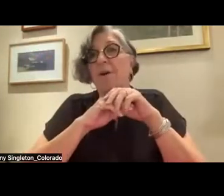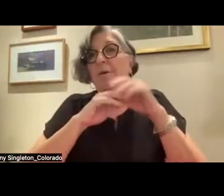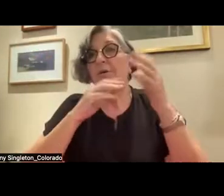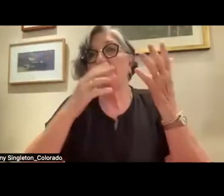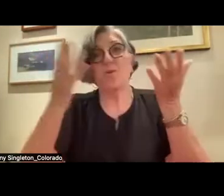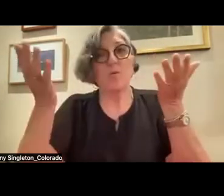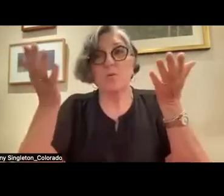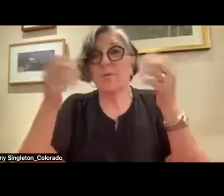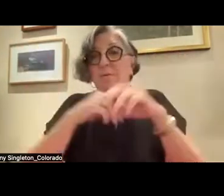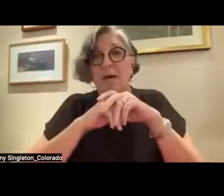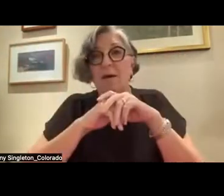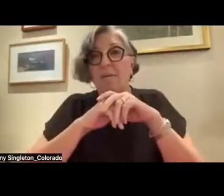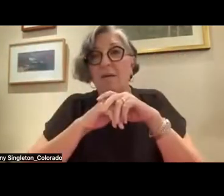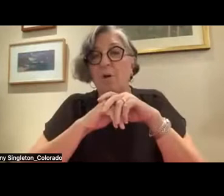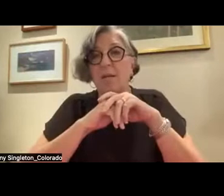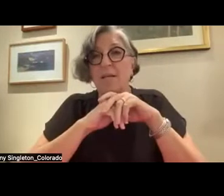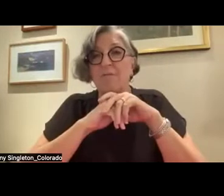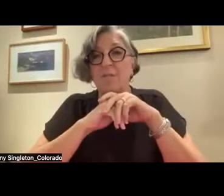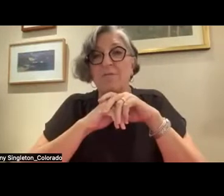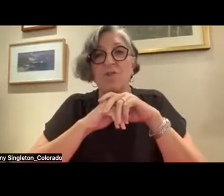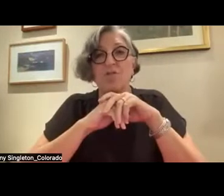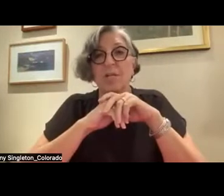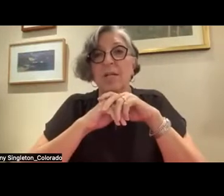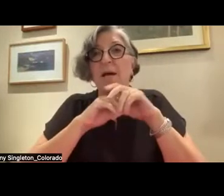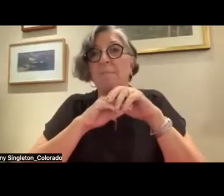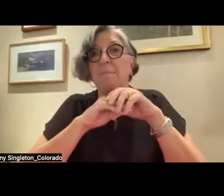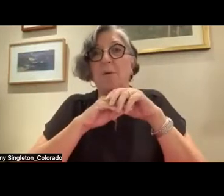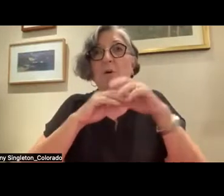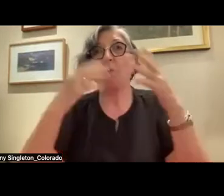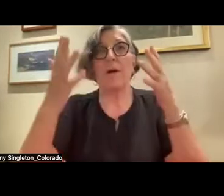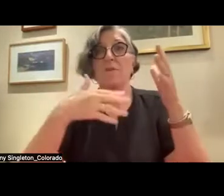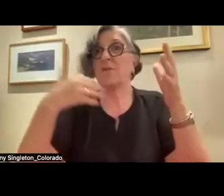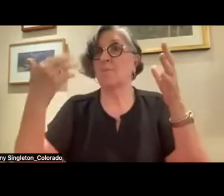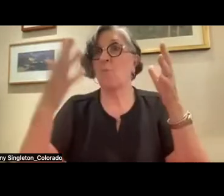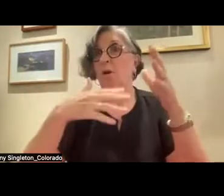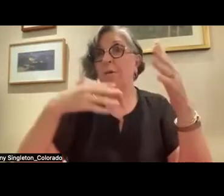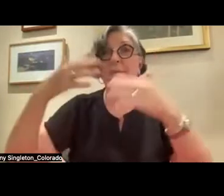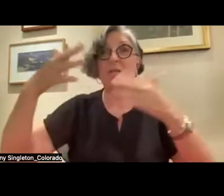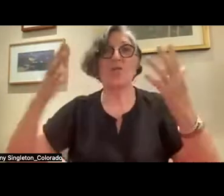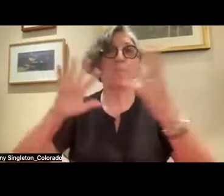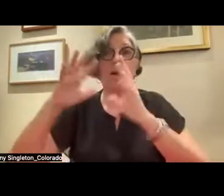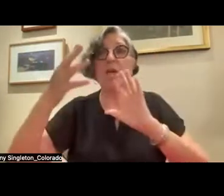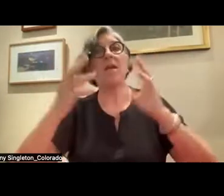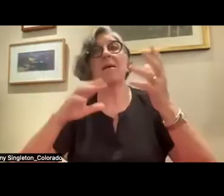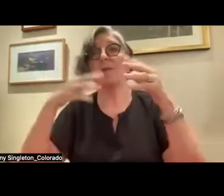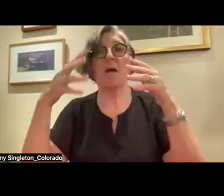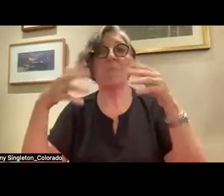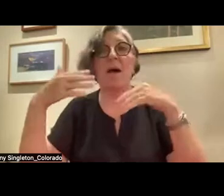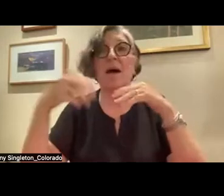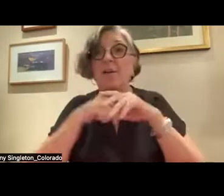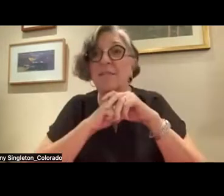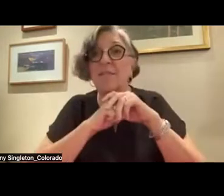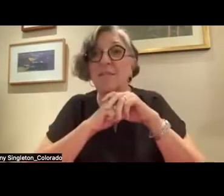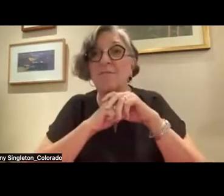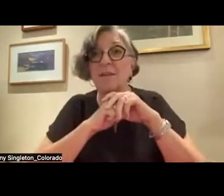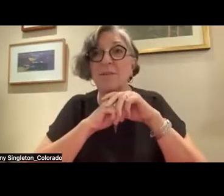are no schools that are organized for deaf children, or where there's more intermarrying, there might be a